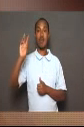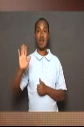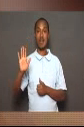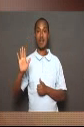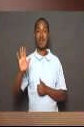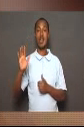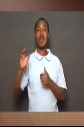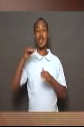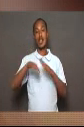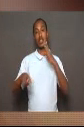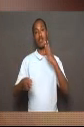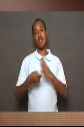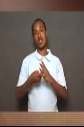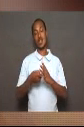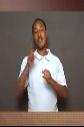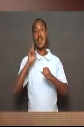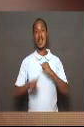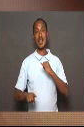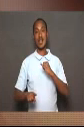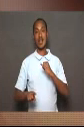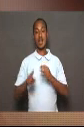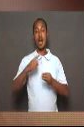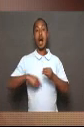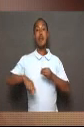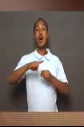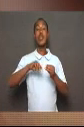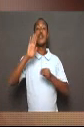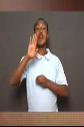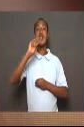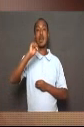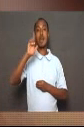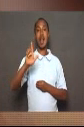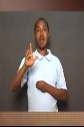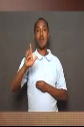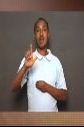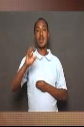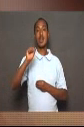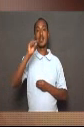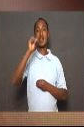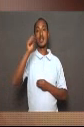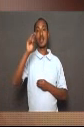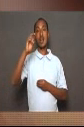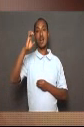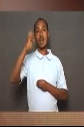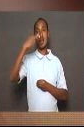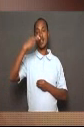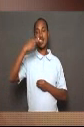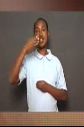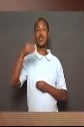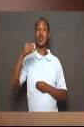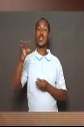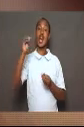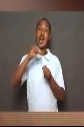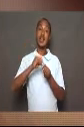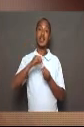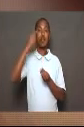fourth. Finally, about 5 milliliters of the starch solution is added to